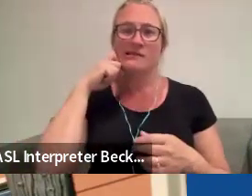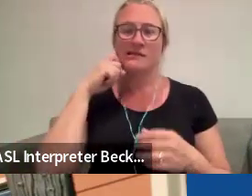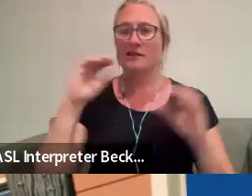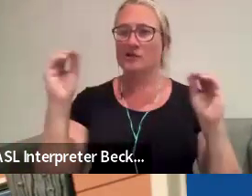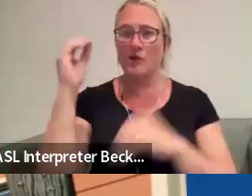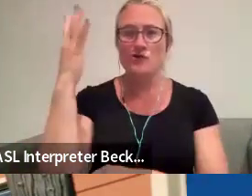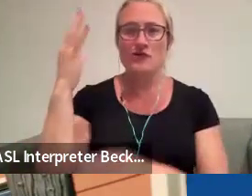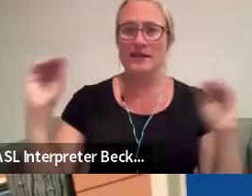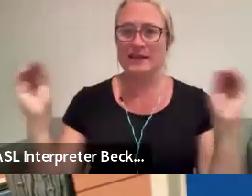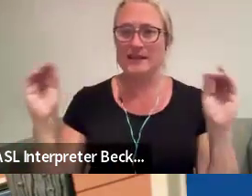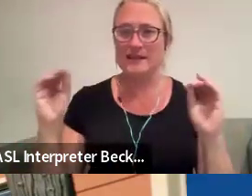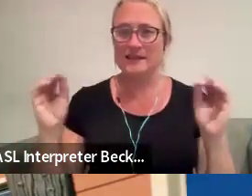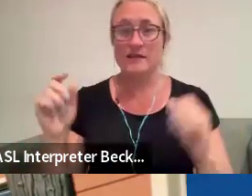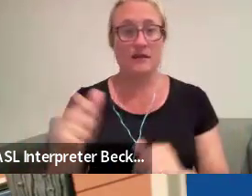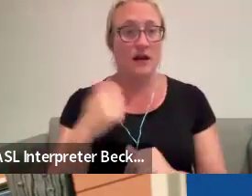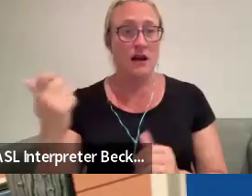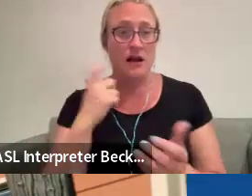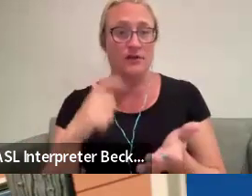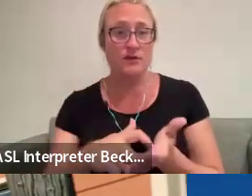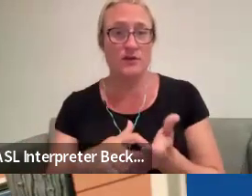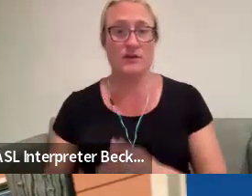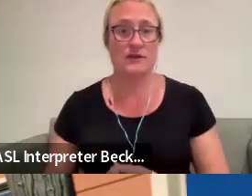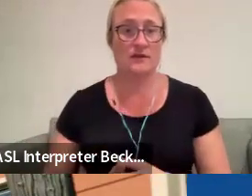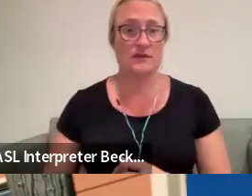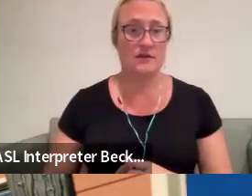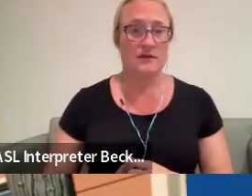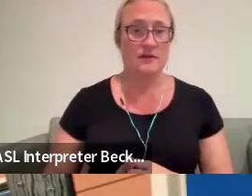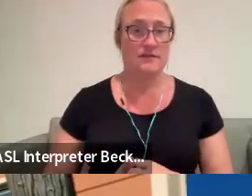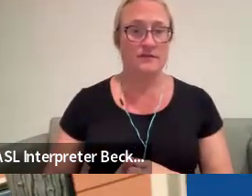there. Anything else?